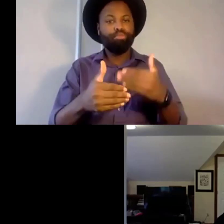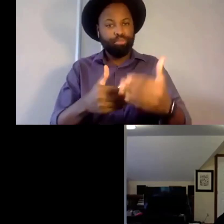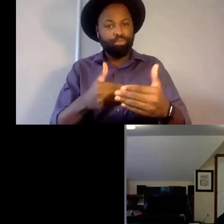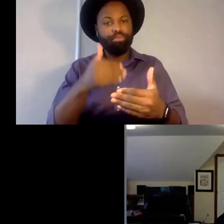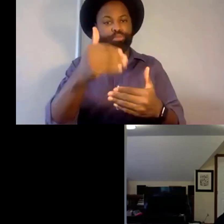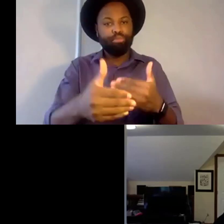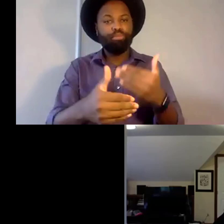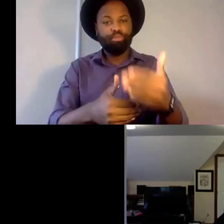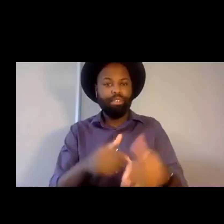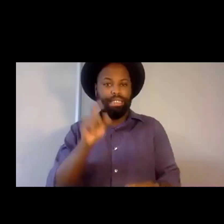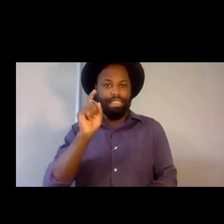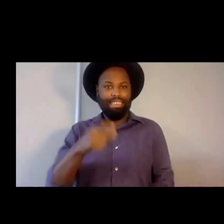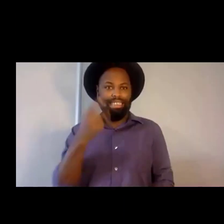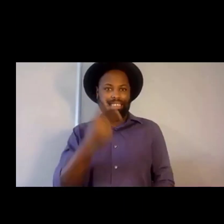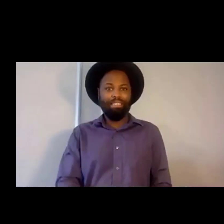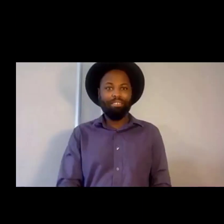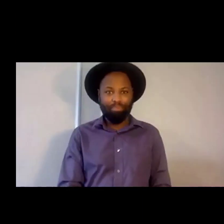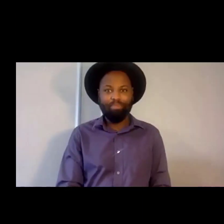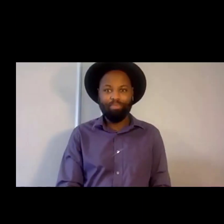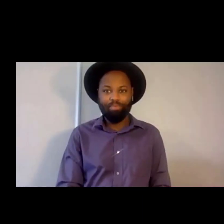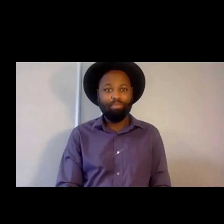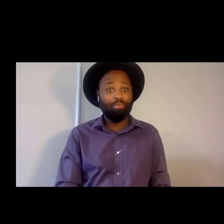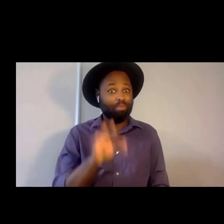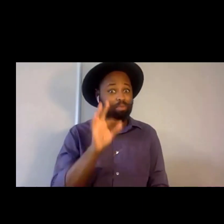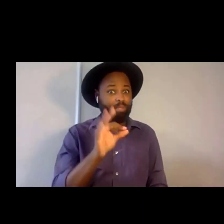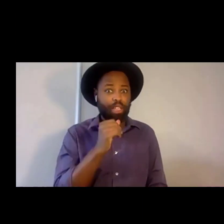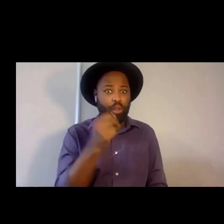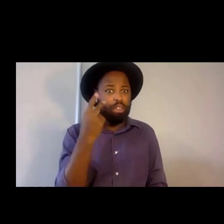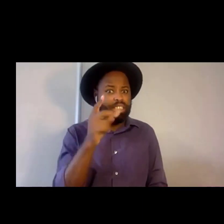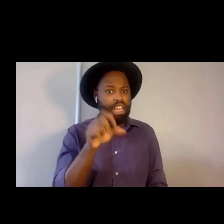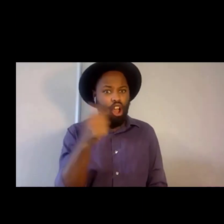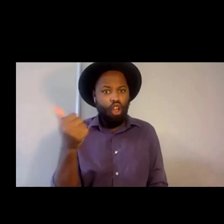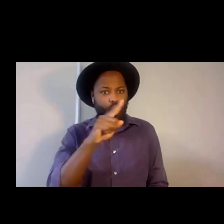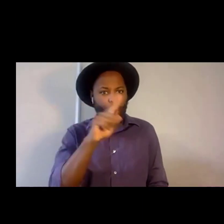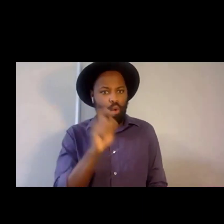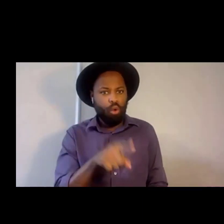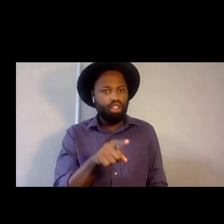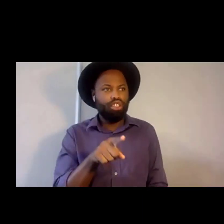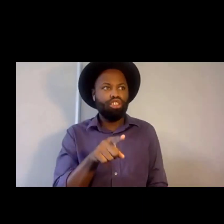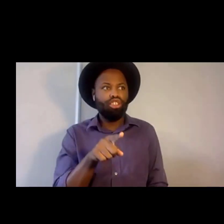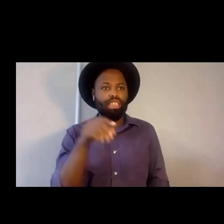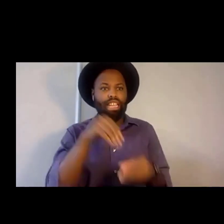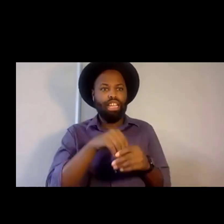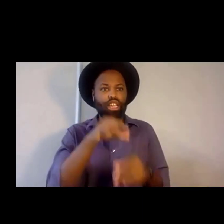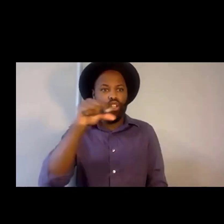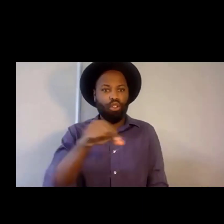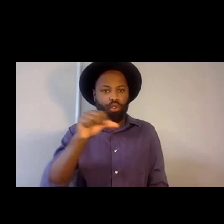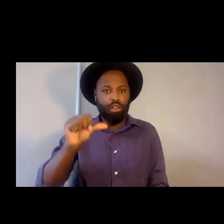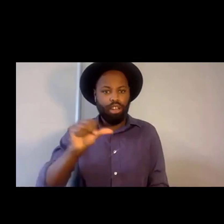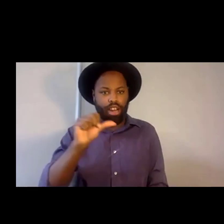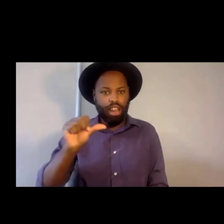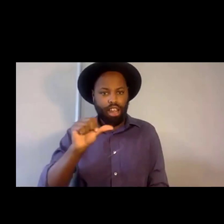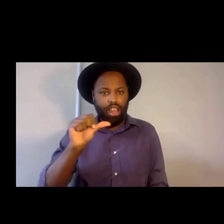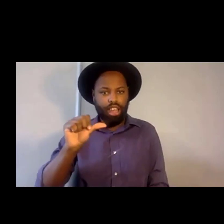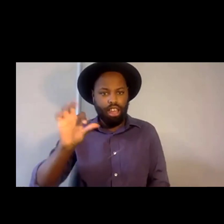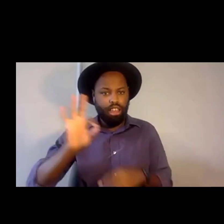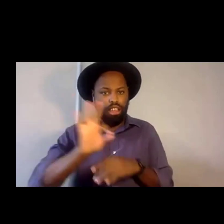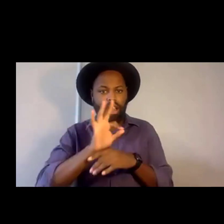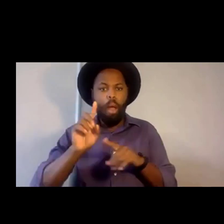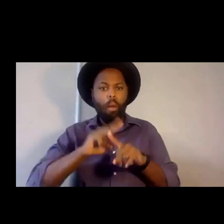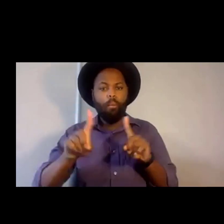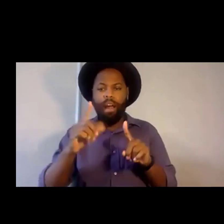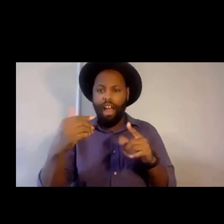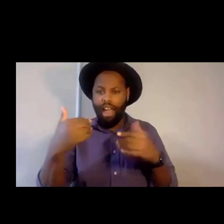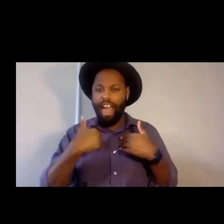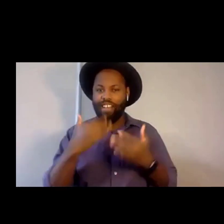Now, I do not see any additional questions in the question and answer. However, I do have some